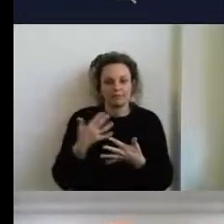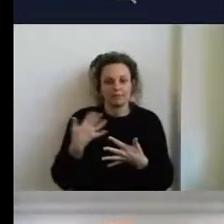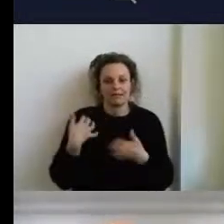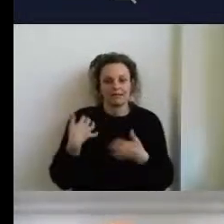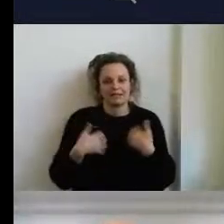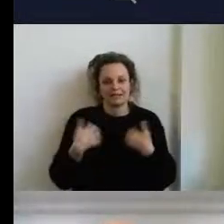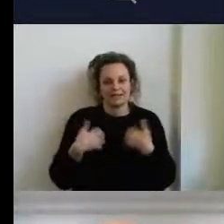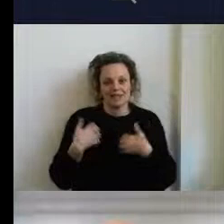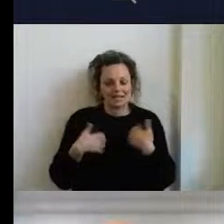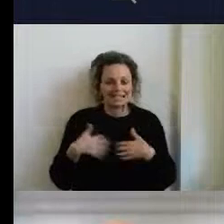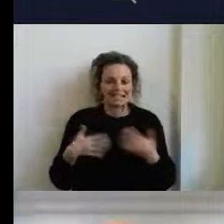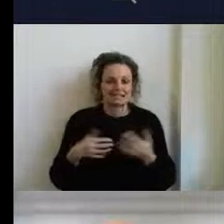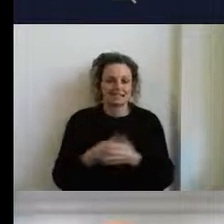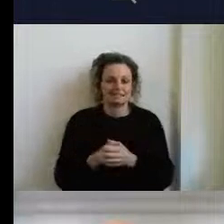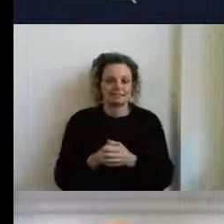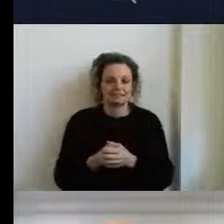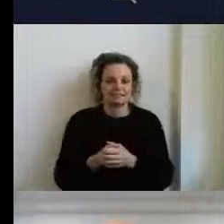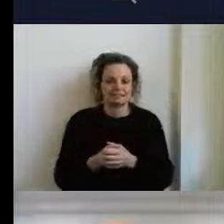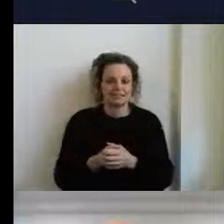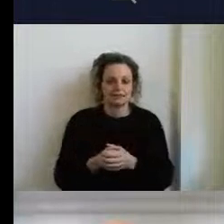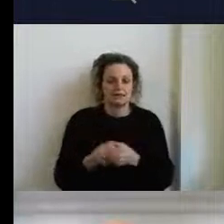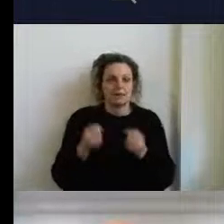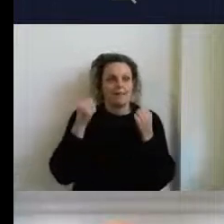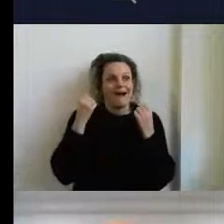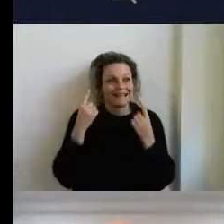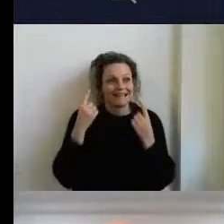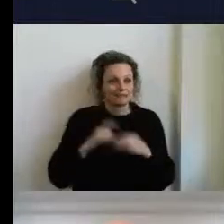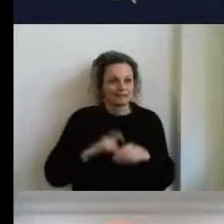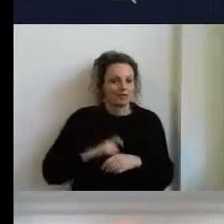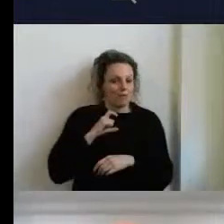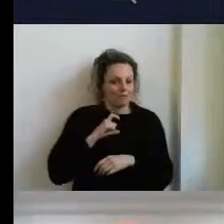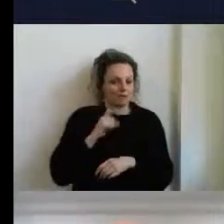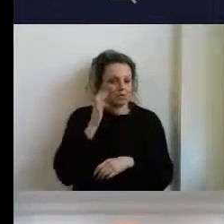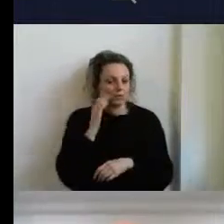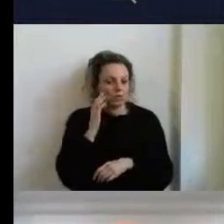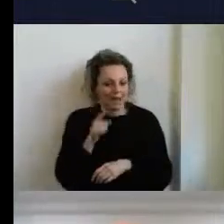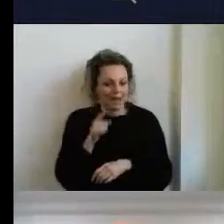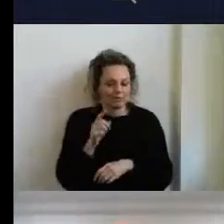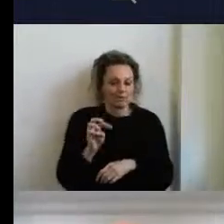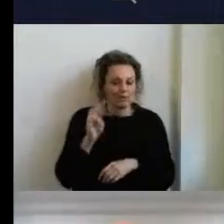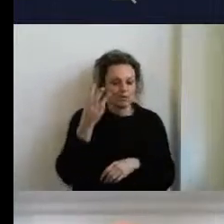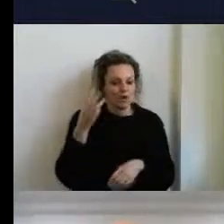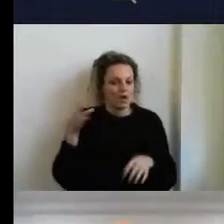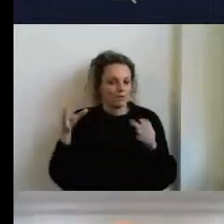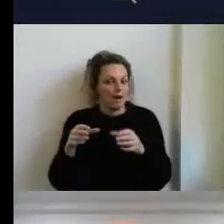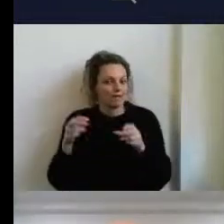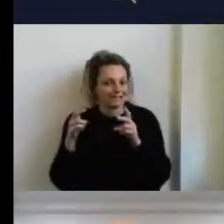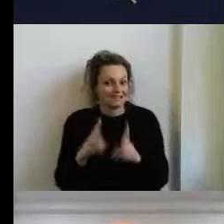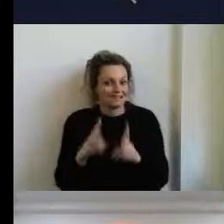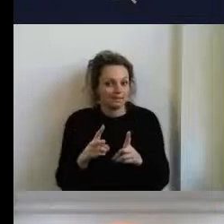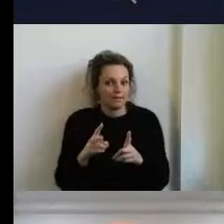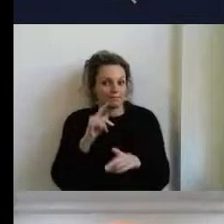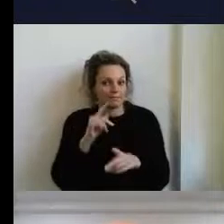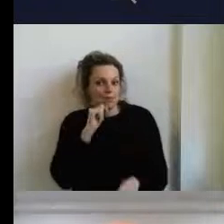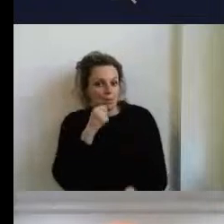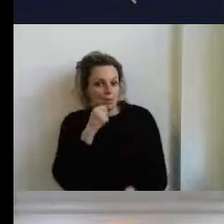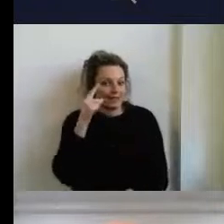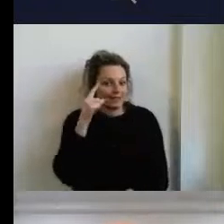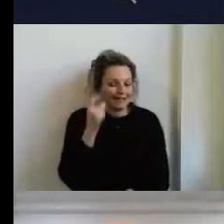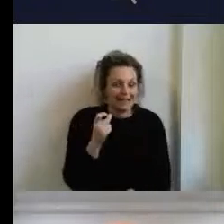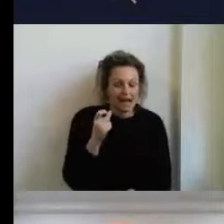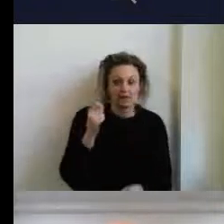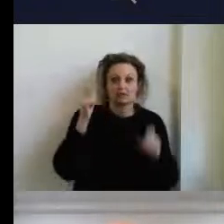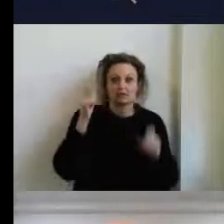that confidence that if you've gone into that third party database, you've gone into that third party system, is it going to be able to image smooth